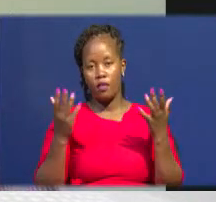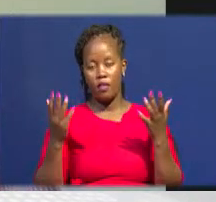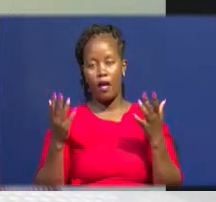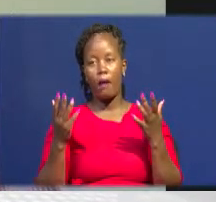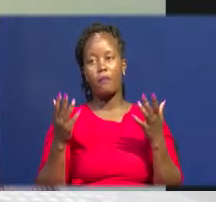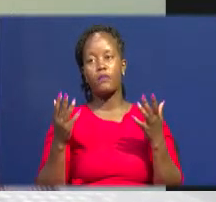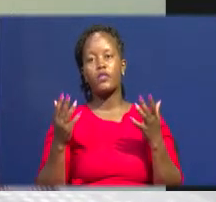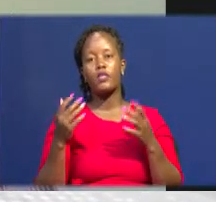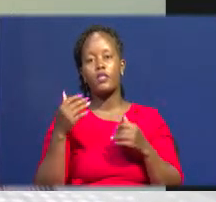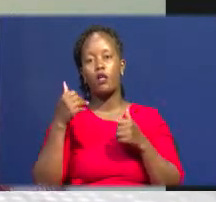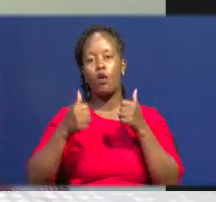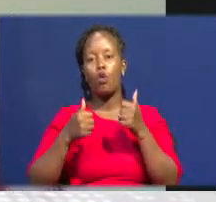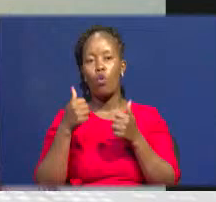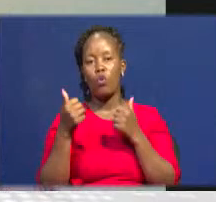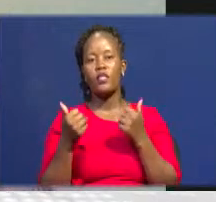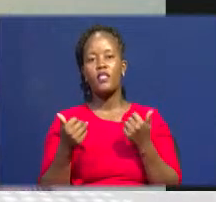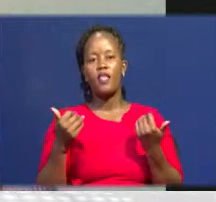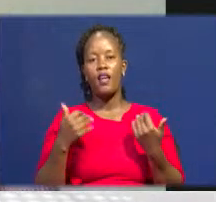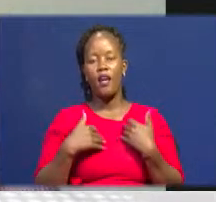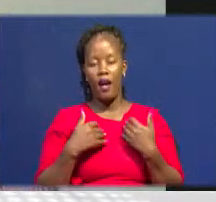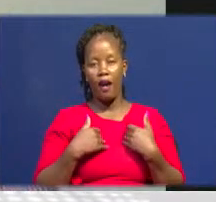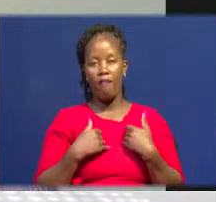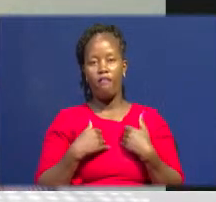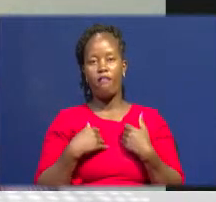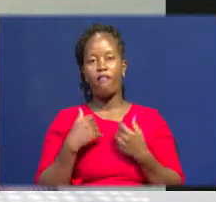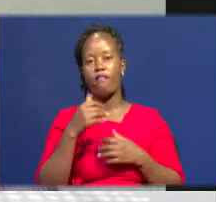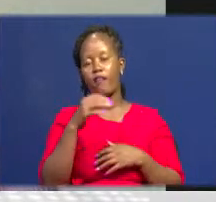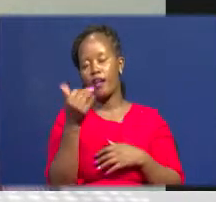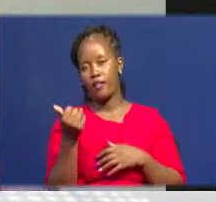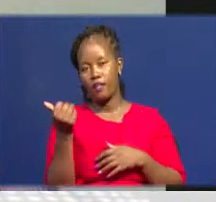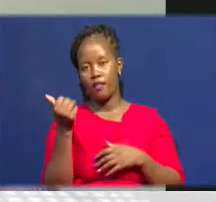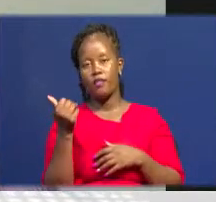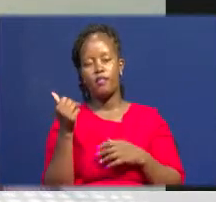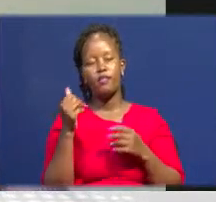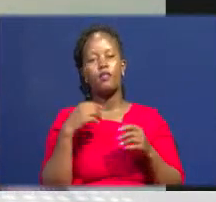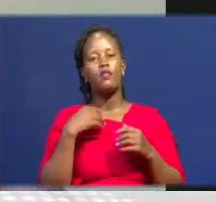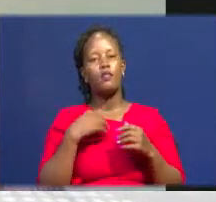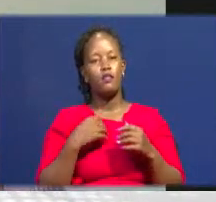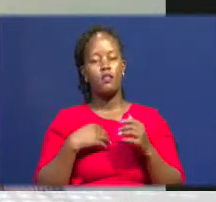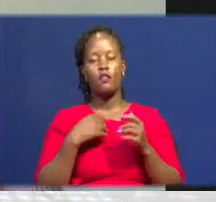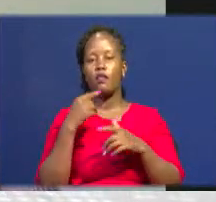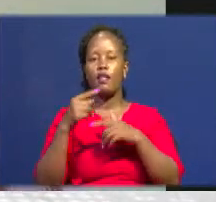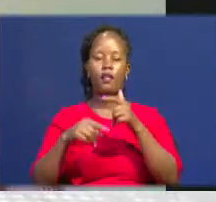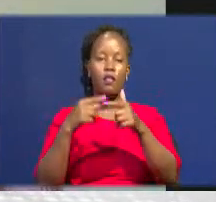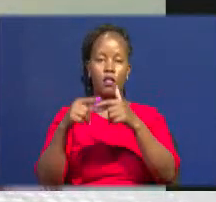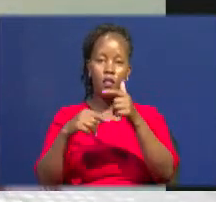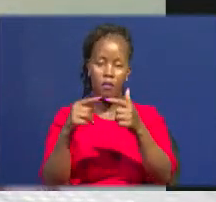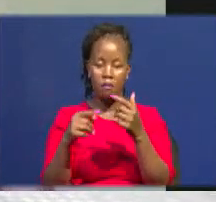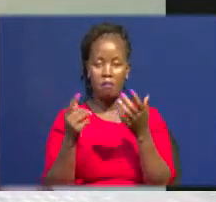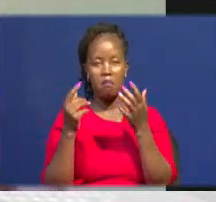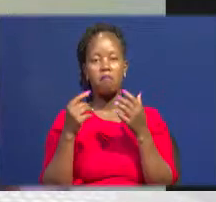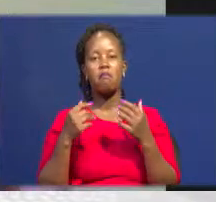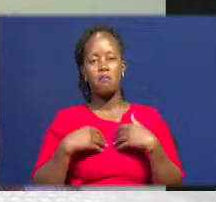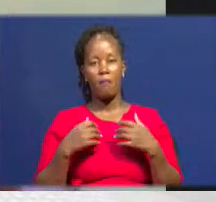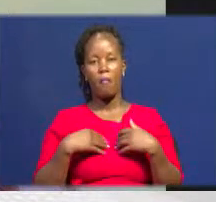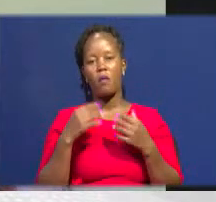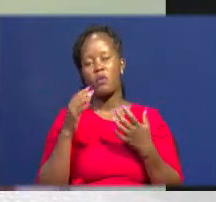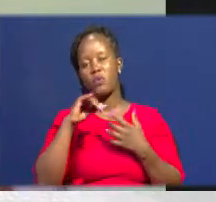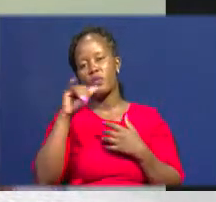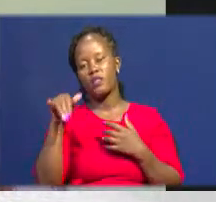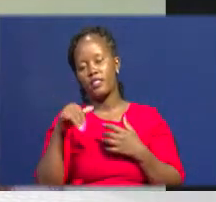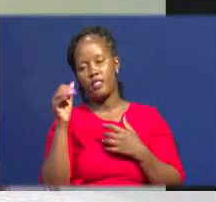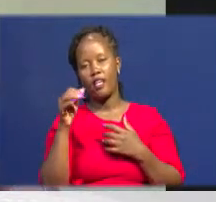activities. There is a directorate also in charge. So we shall continue to have KSSA, and we shall also continue to have